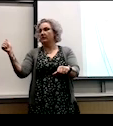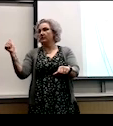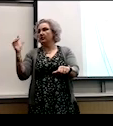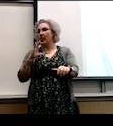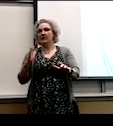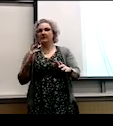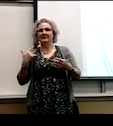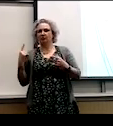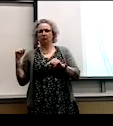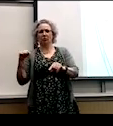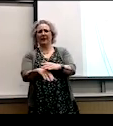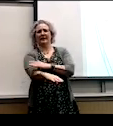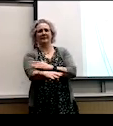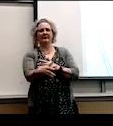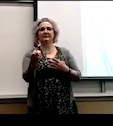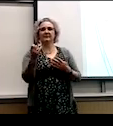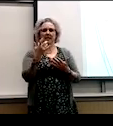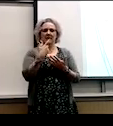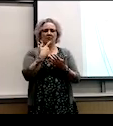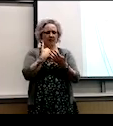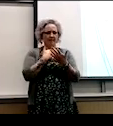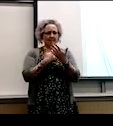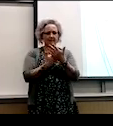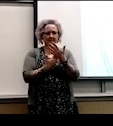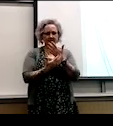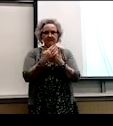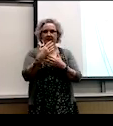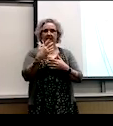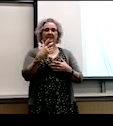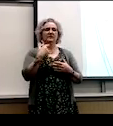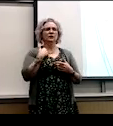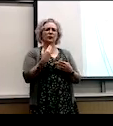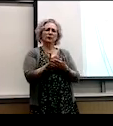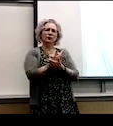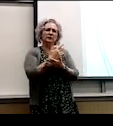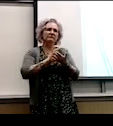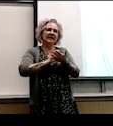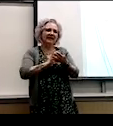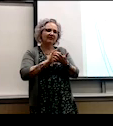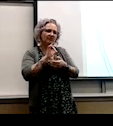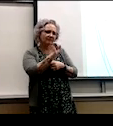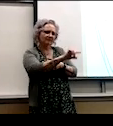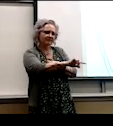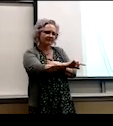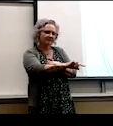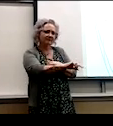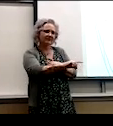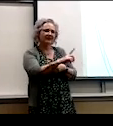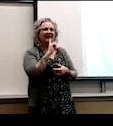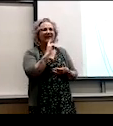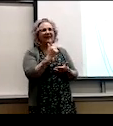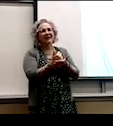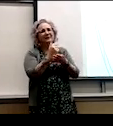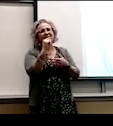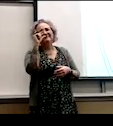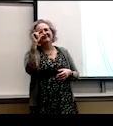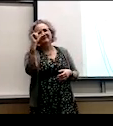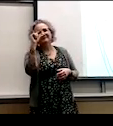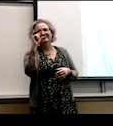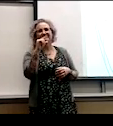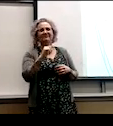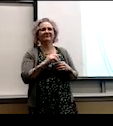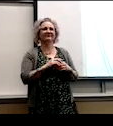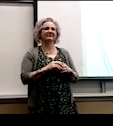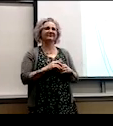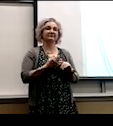hated SSRI. It only reduced it a little. So if you guys can help me, but these sorts of behaviors are frequent,